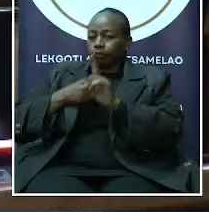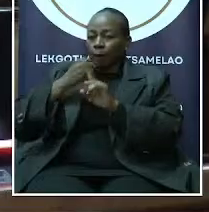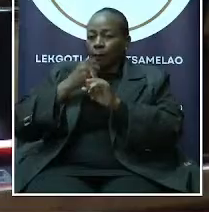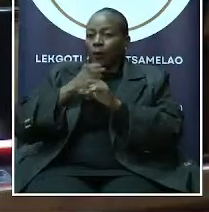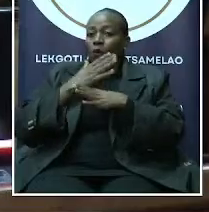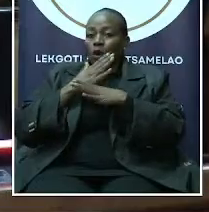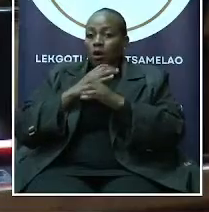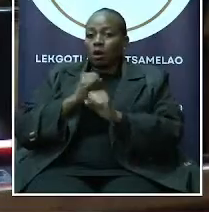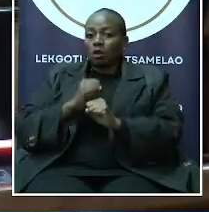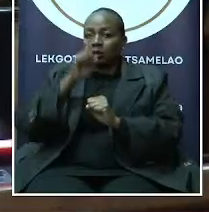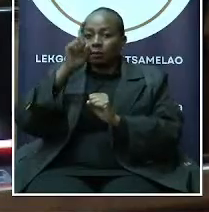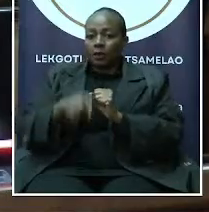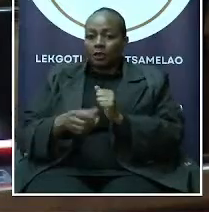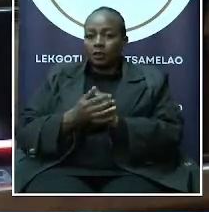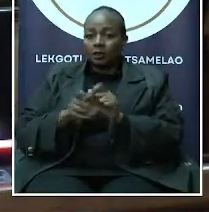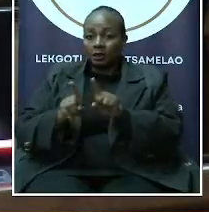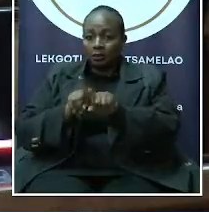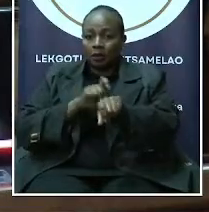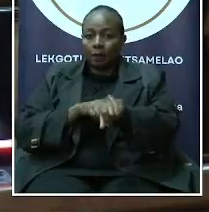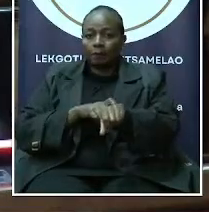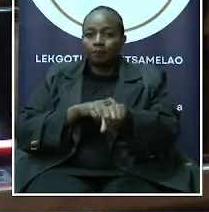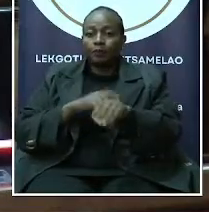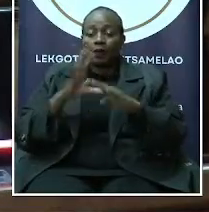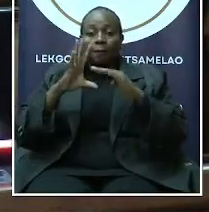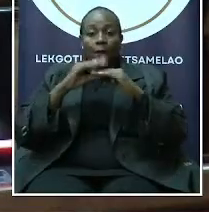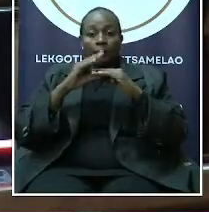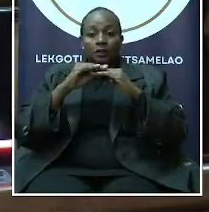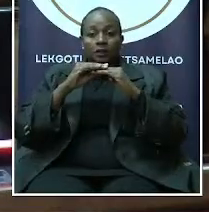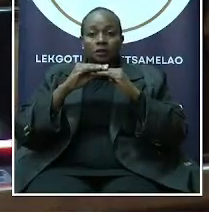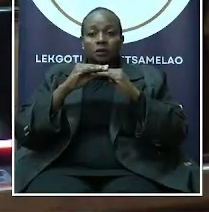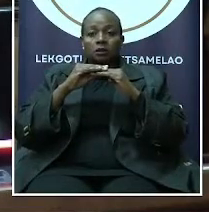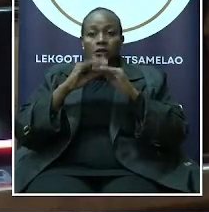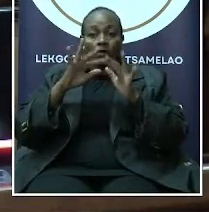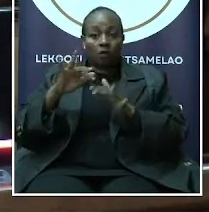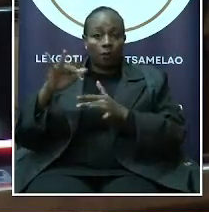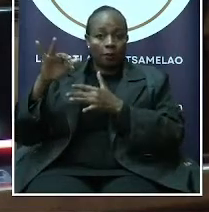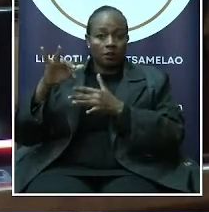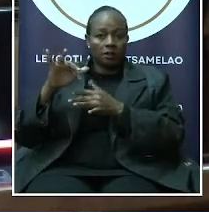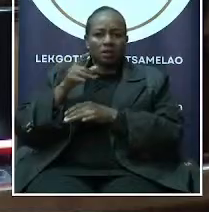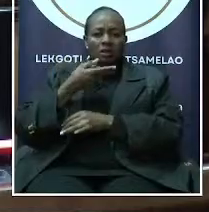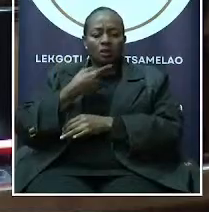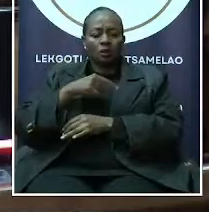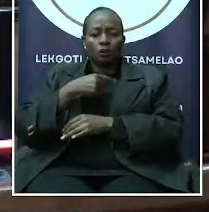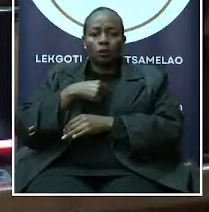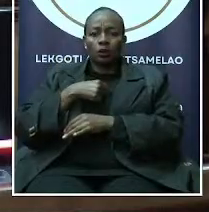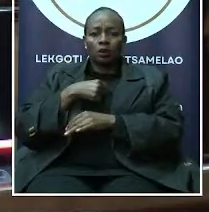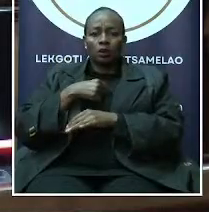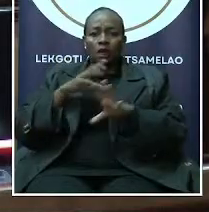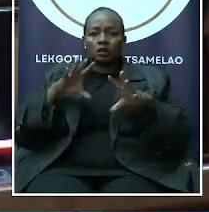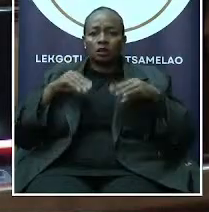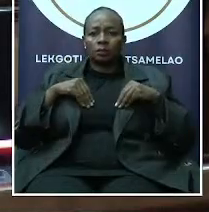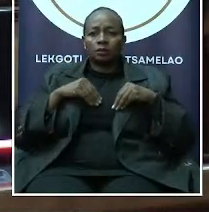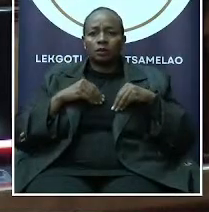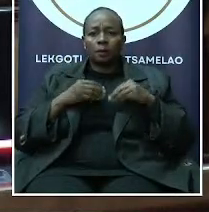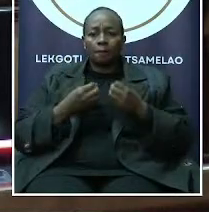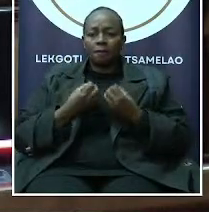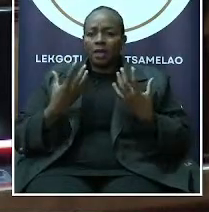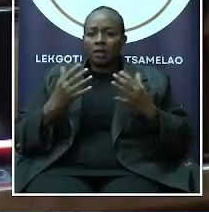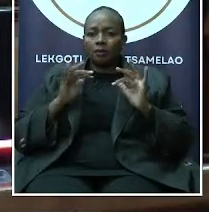immediately. Honorable Speaker, members of the House, we cannot allow for thousands of South Africans to